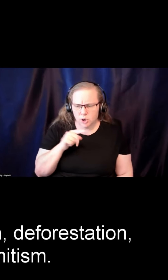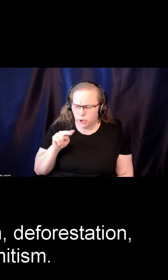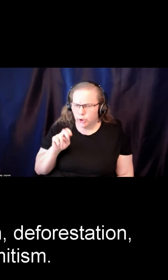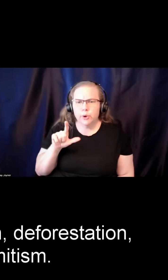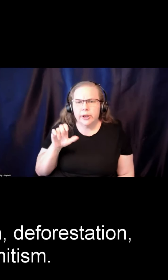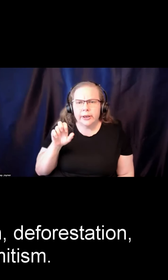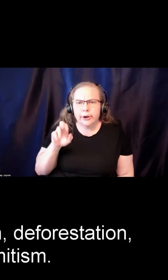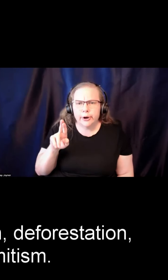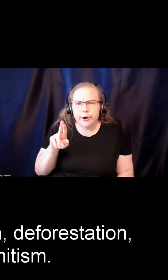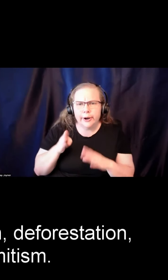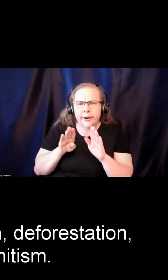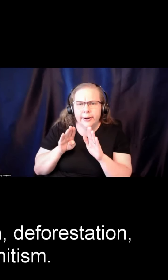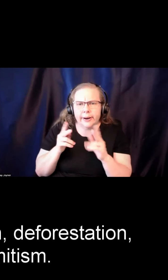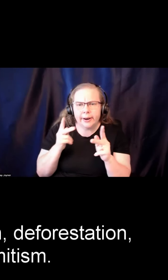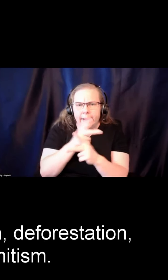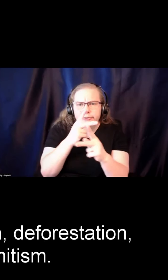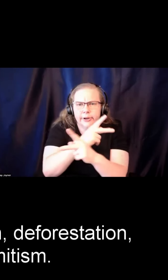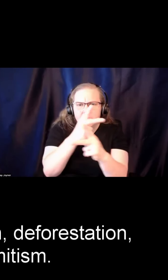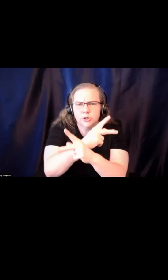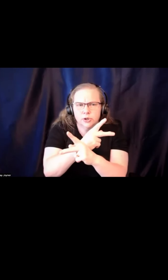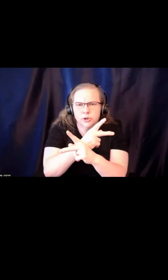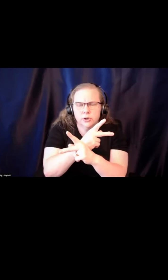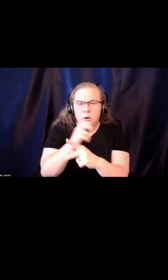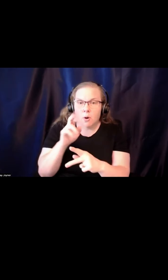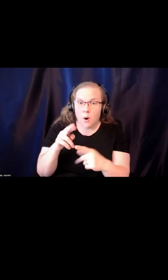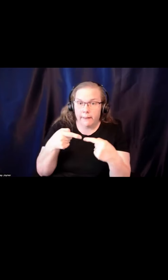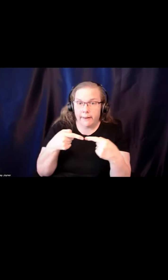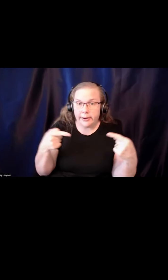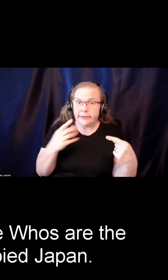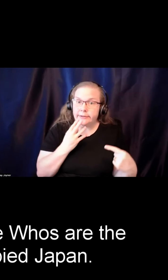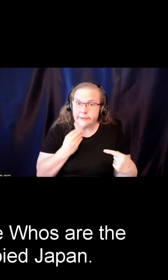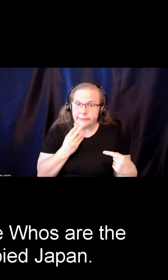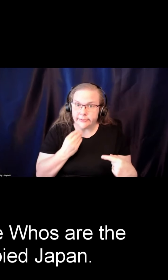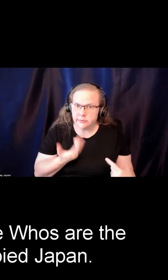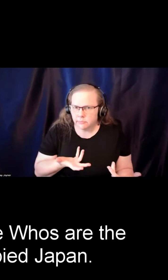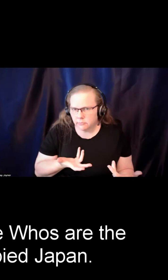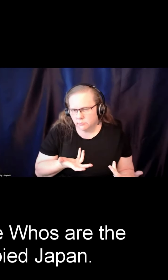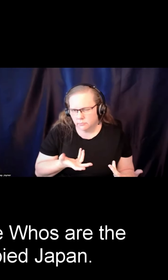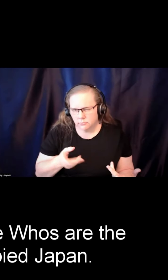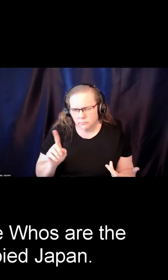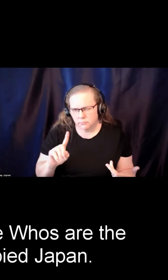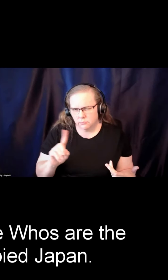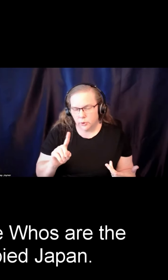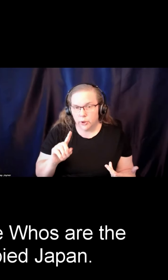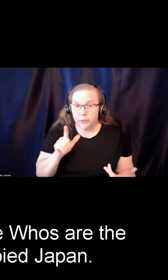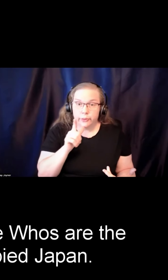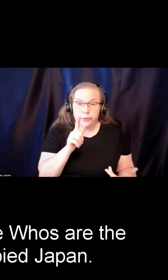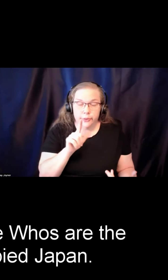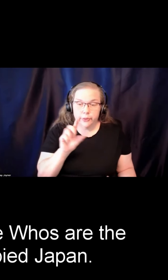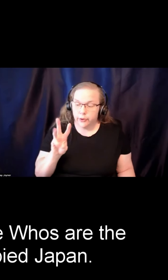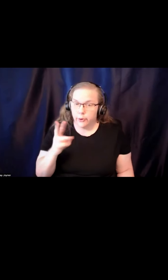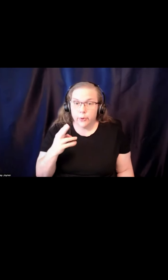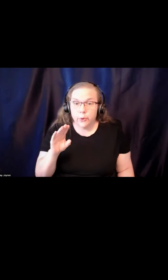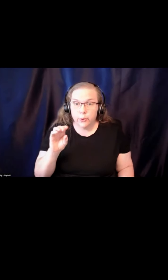escalation, deforestation, or anti-Semitism. Yes, I know that the Whos are the people of